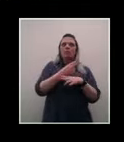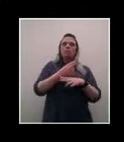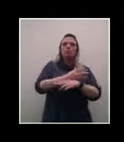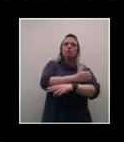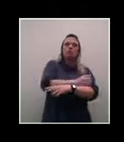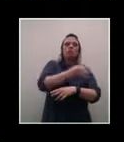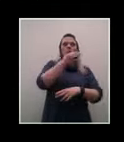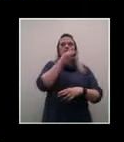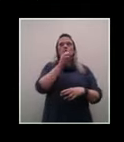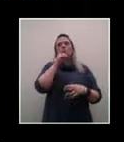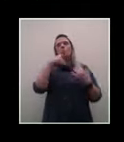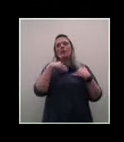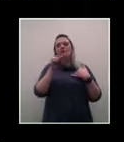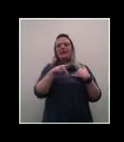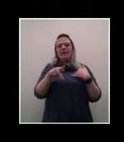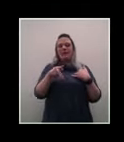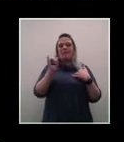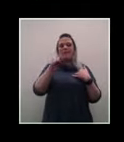don't have the app, it's